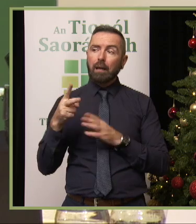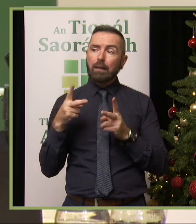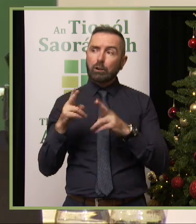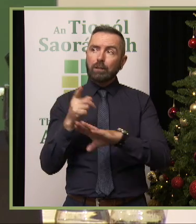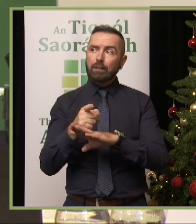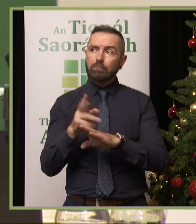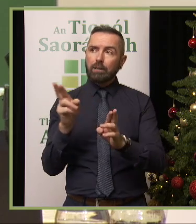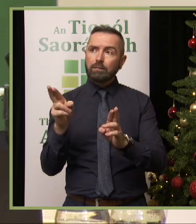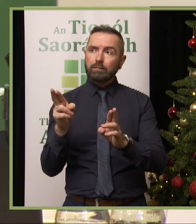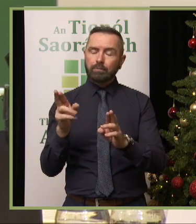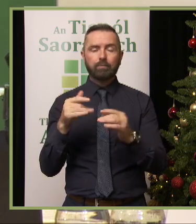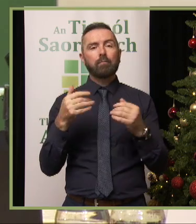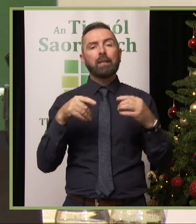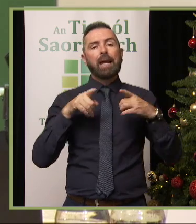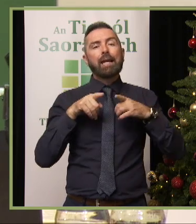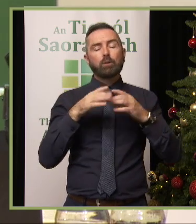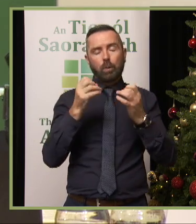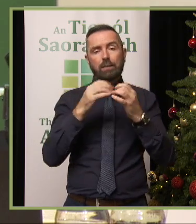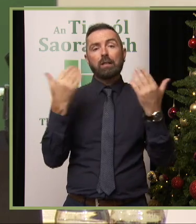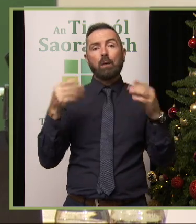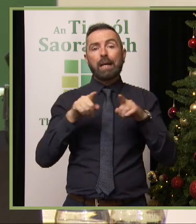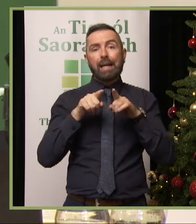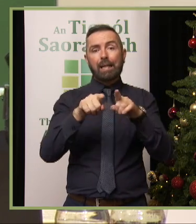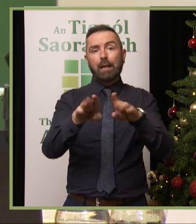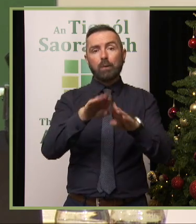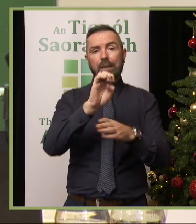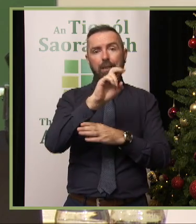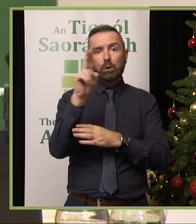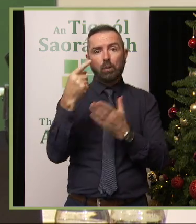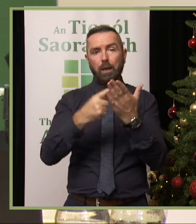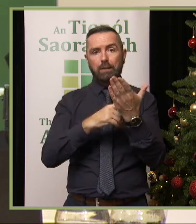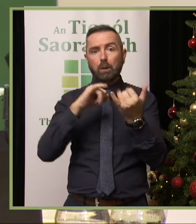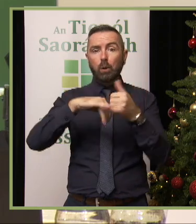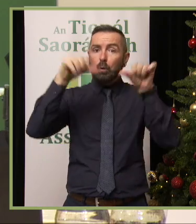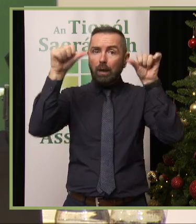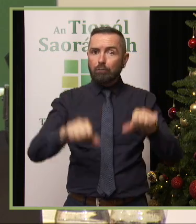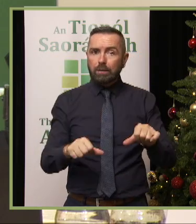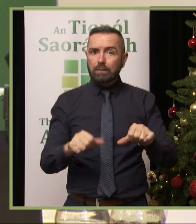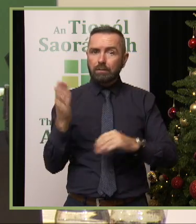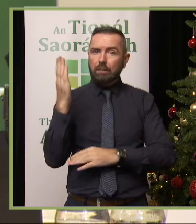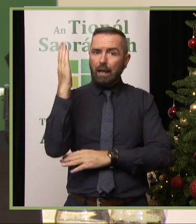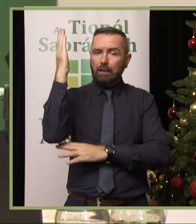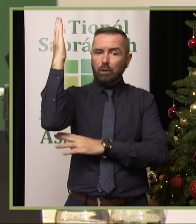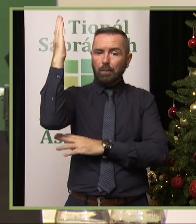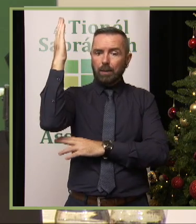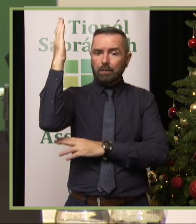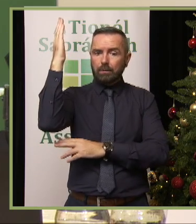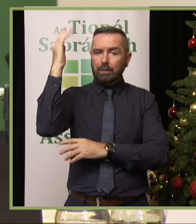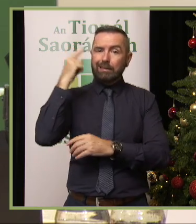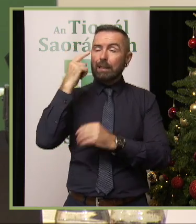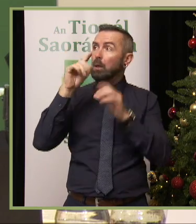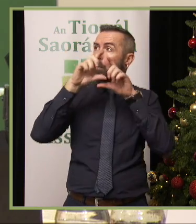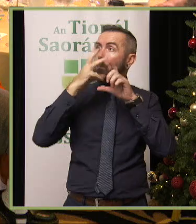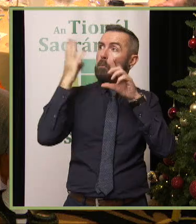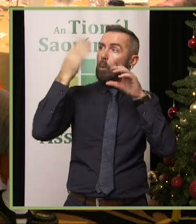now we'll go with the in line with the EU policy, and we will name that policy. All in favour of including this addition in bold that Brendan